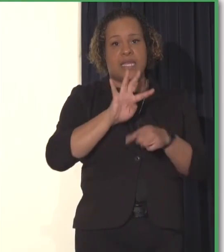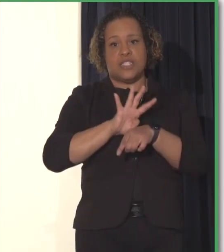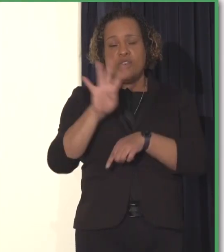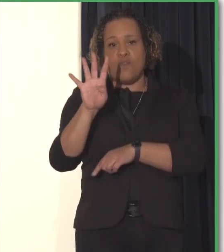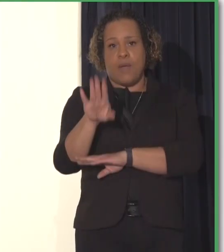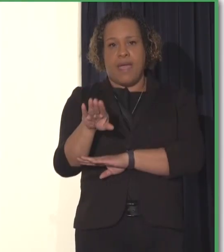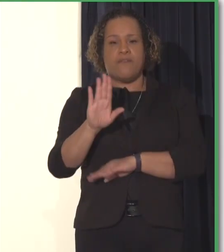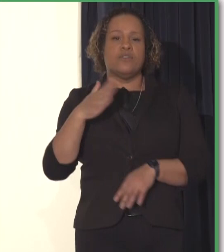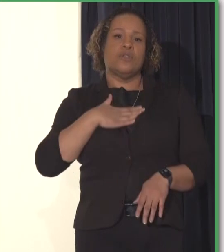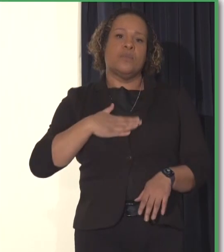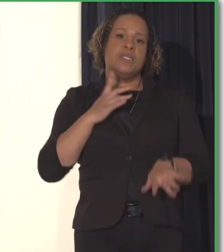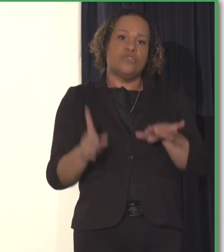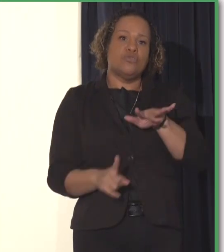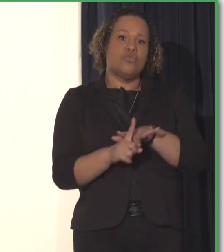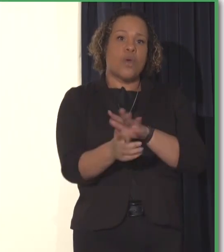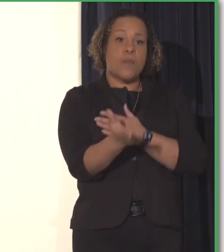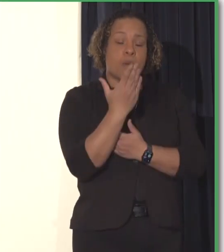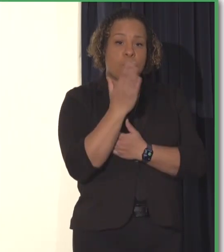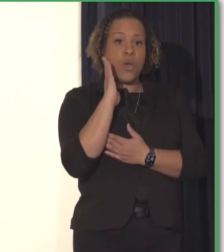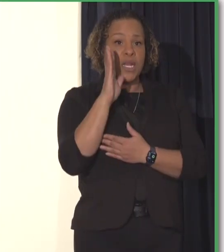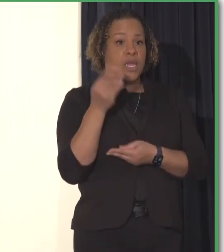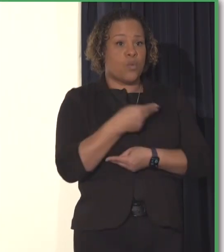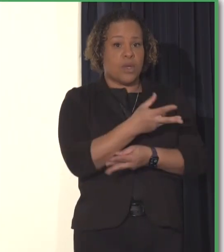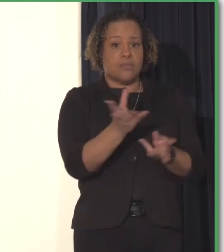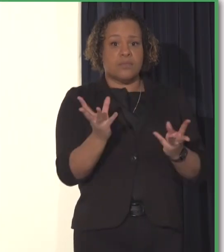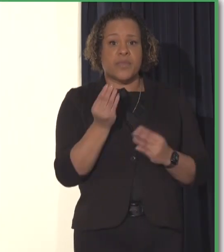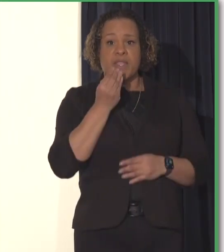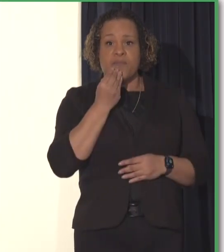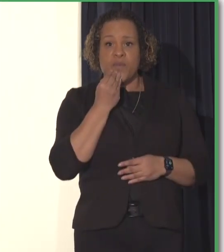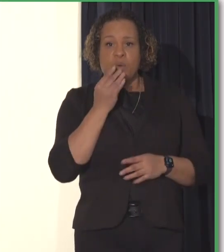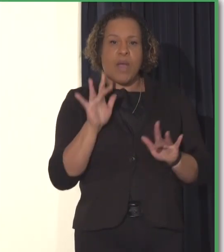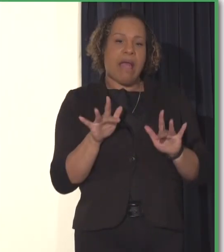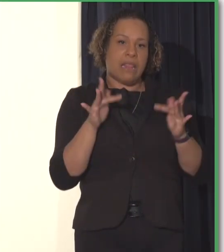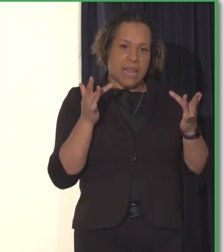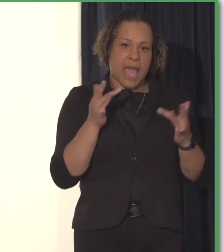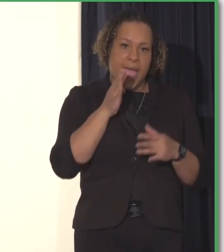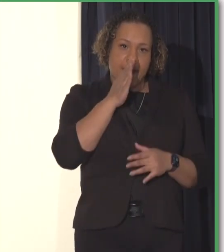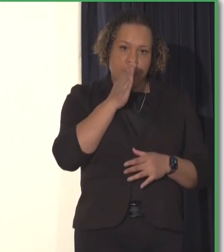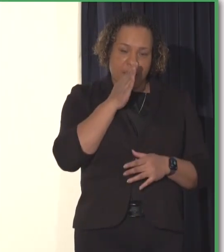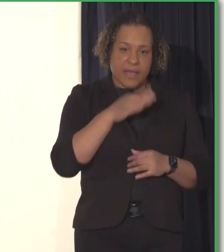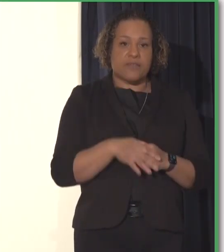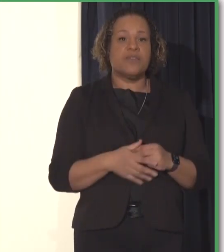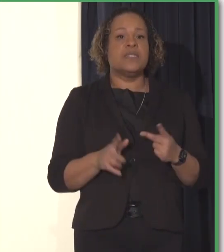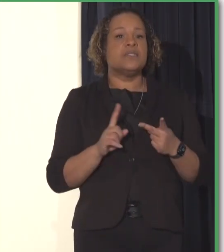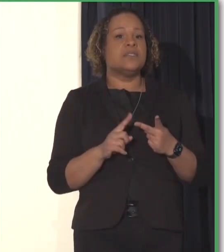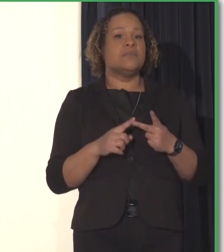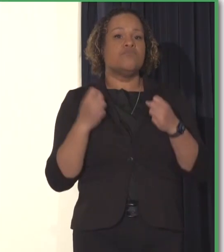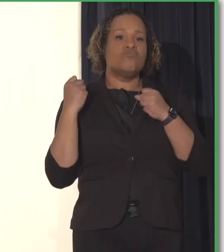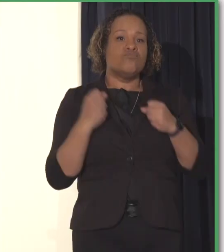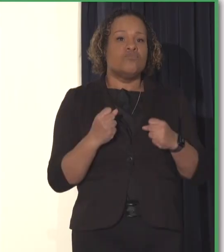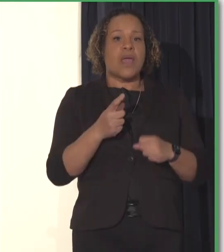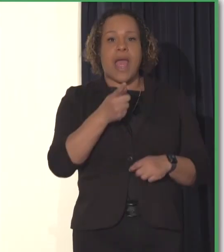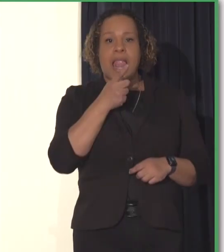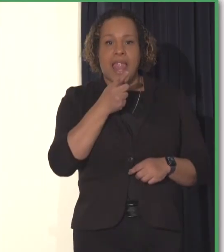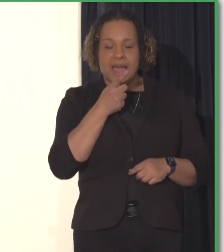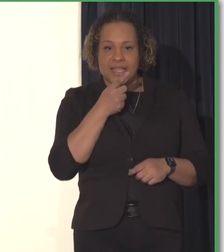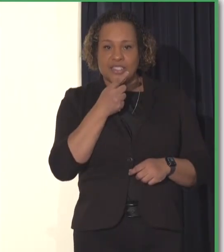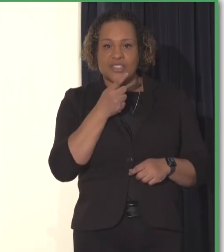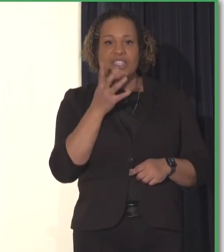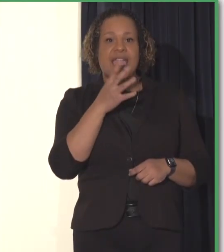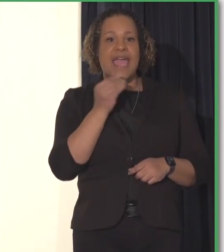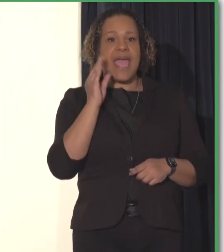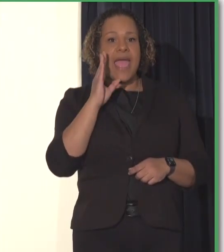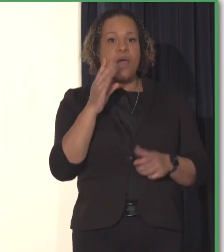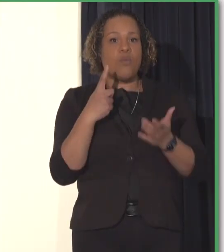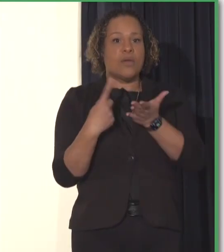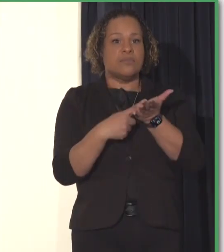in the morning. We will feed you. We'll get you a light breakfast. We'll get you a hearty lunch, and we'll put you through some